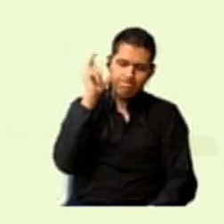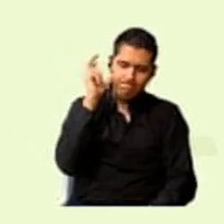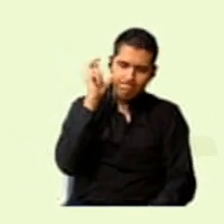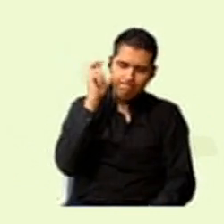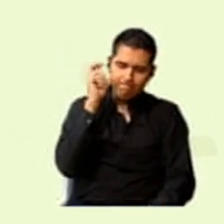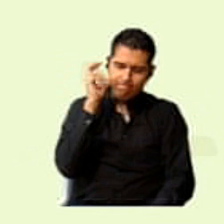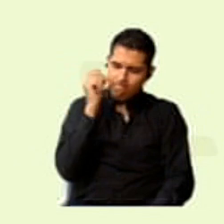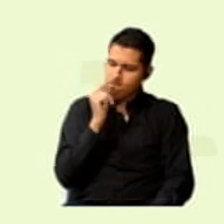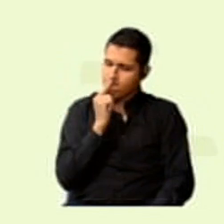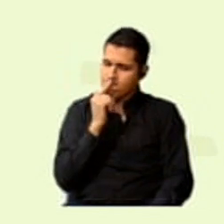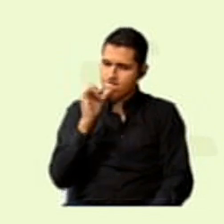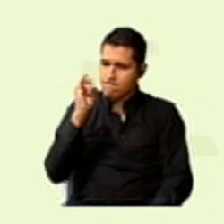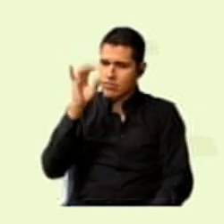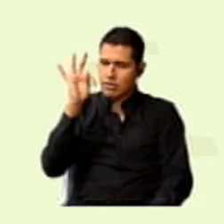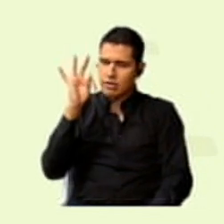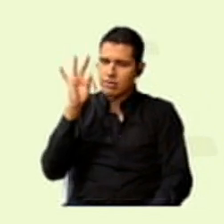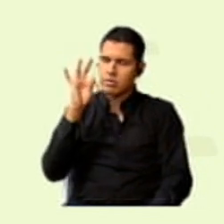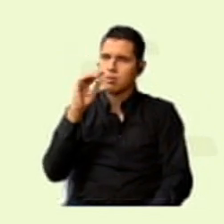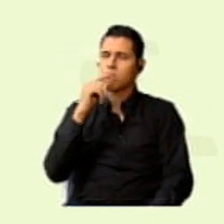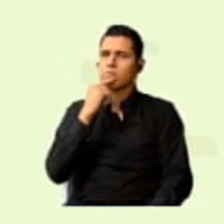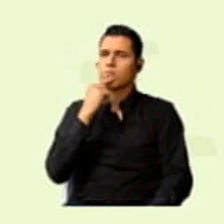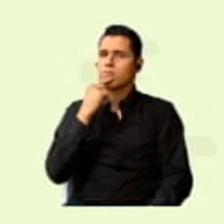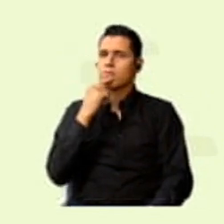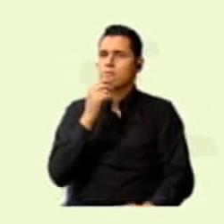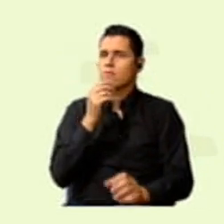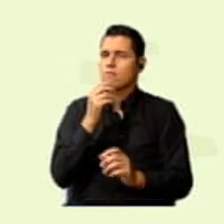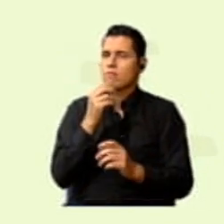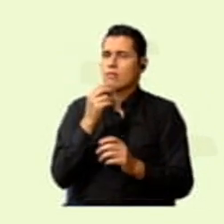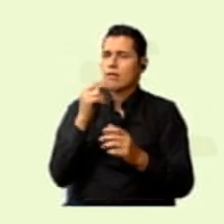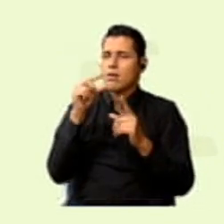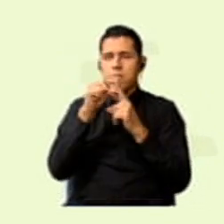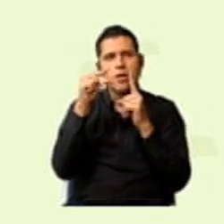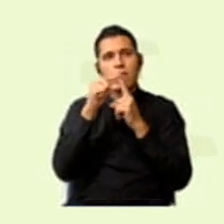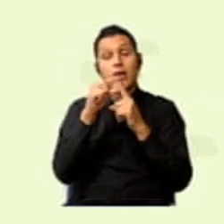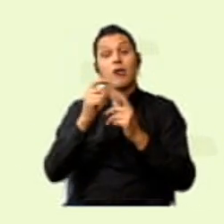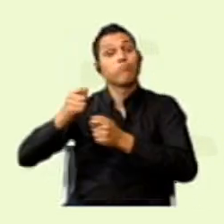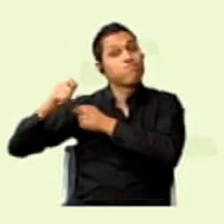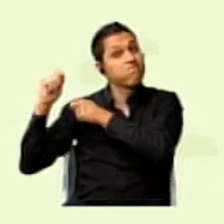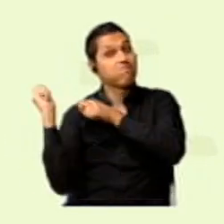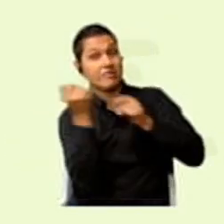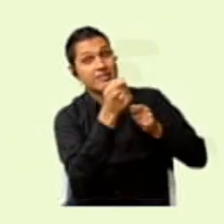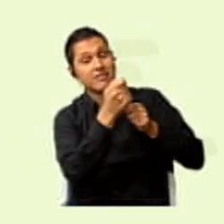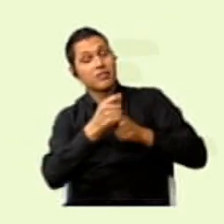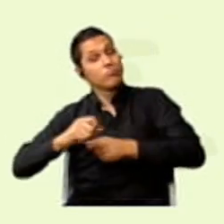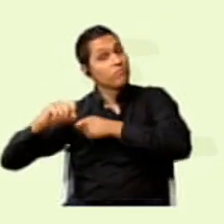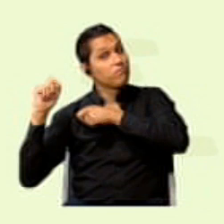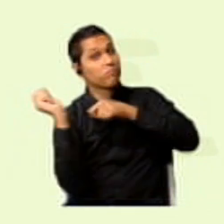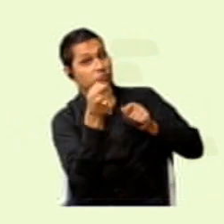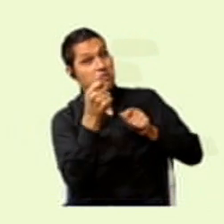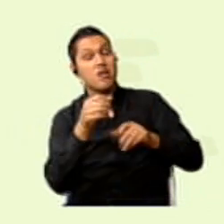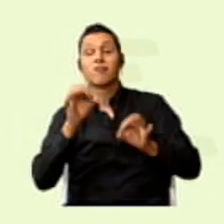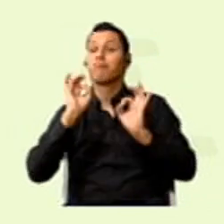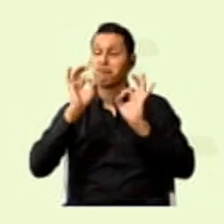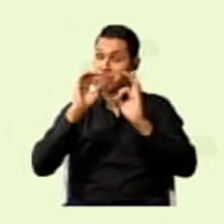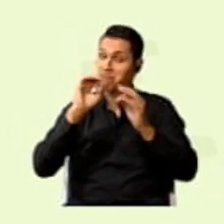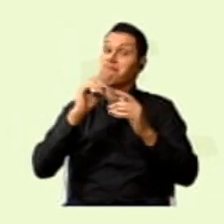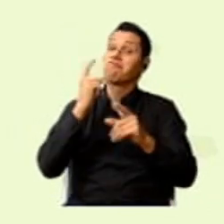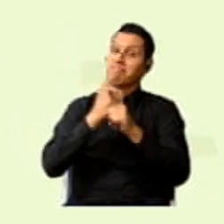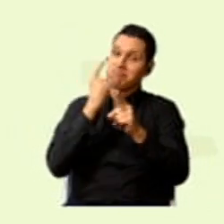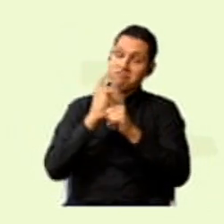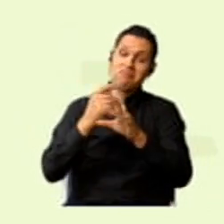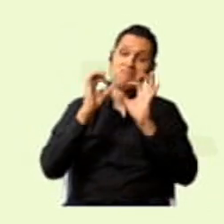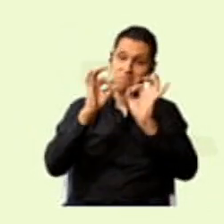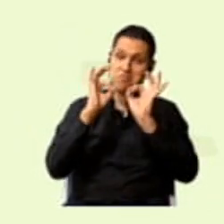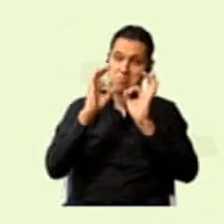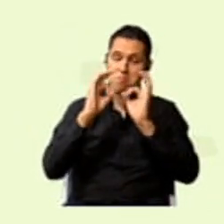if we have the sound h, we are going to say hit. Oh, like in baseball. Yes. And